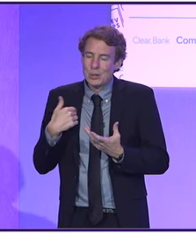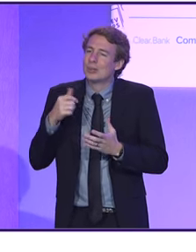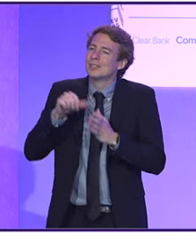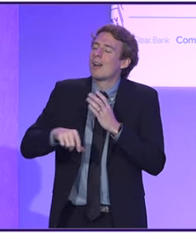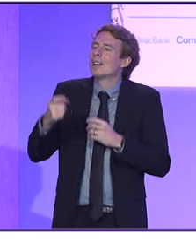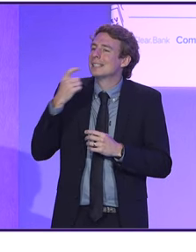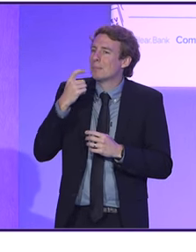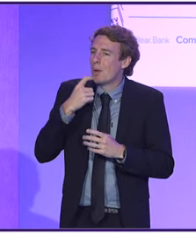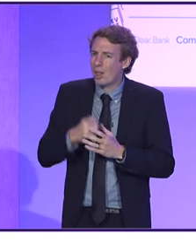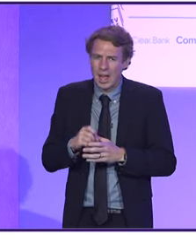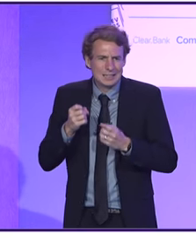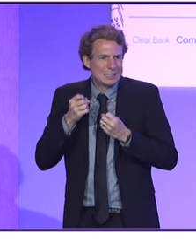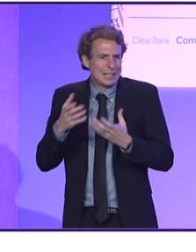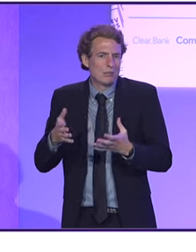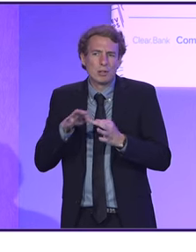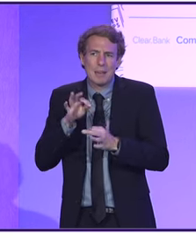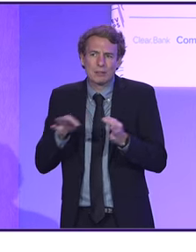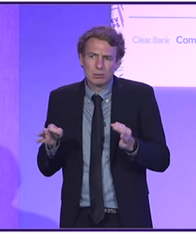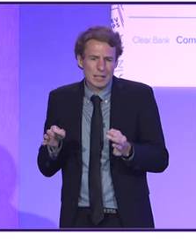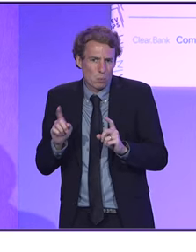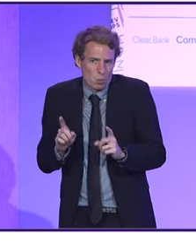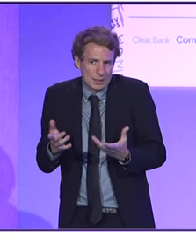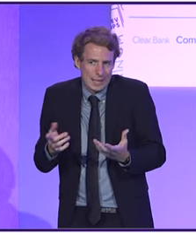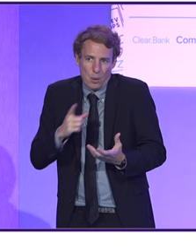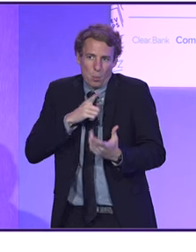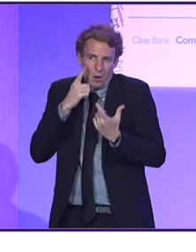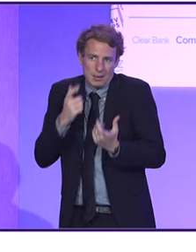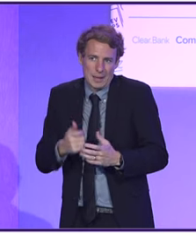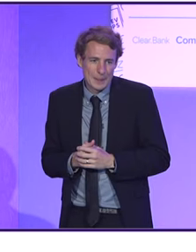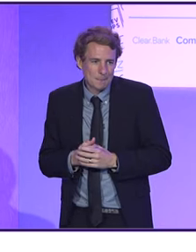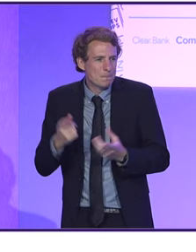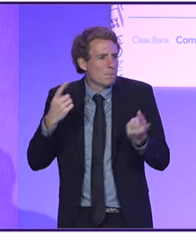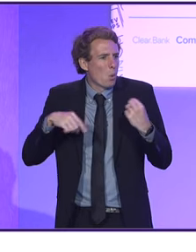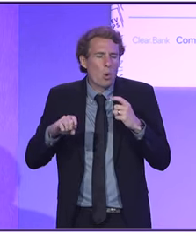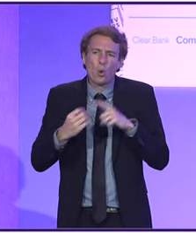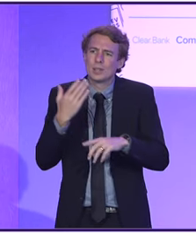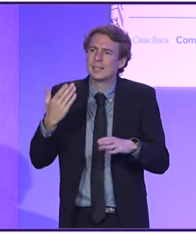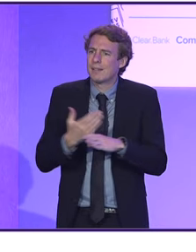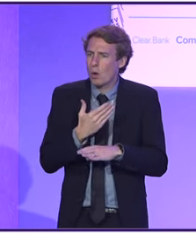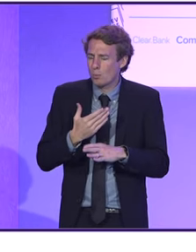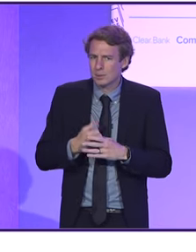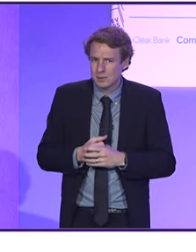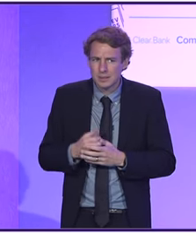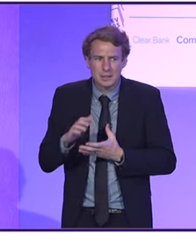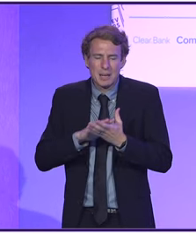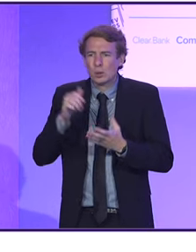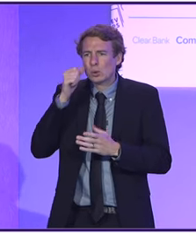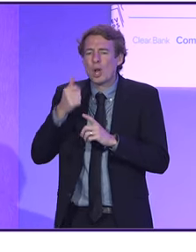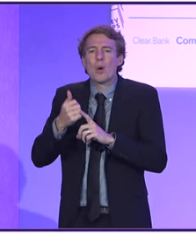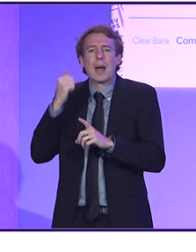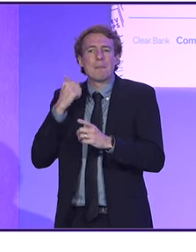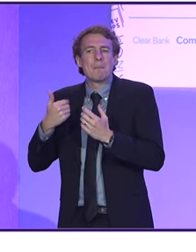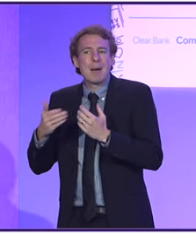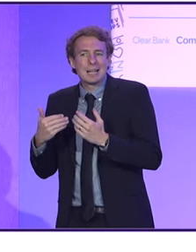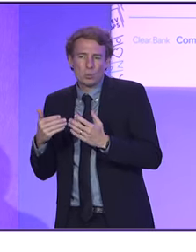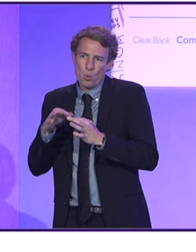a delivery metric and why do we care? So we're all DevOps people, right? So you've probably all heard of like Dora metrics. You've probably also heard of stuff like